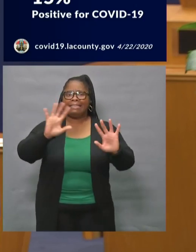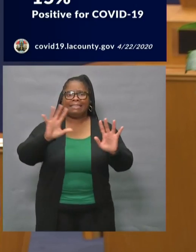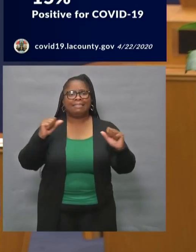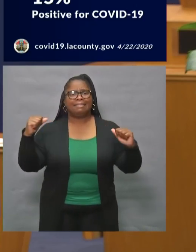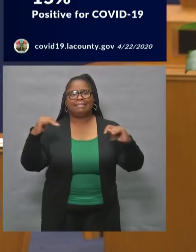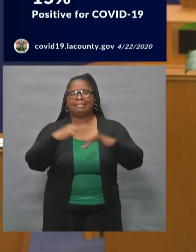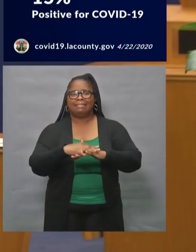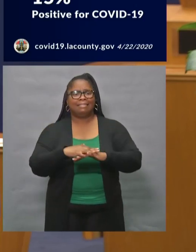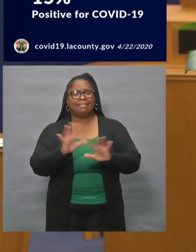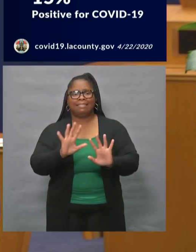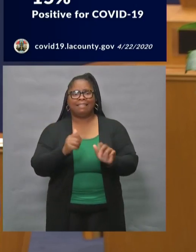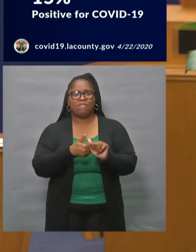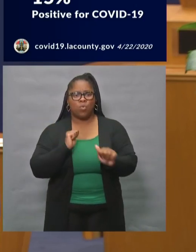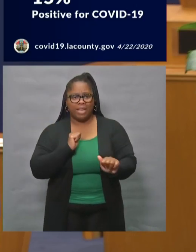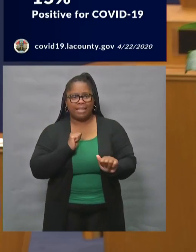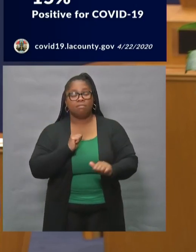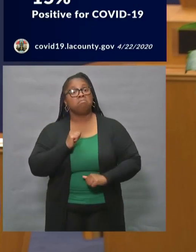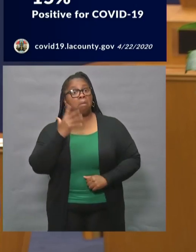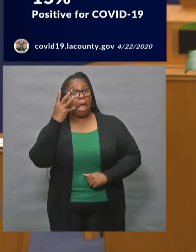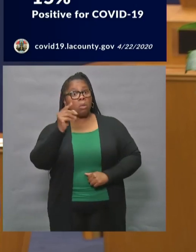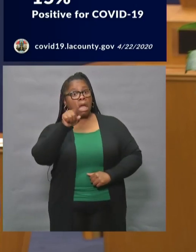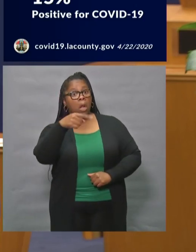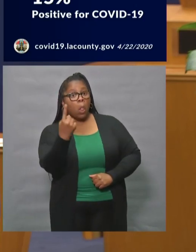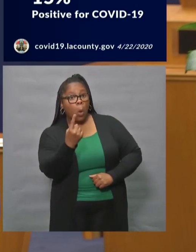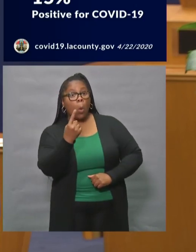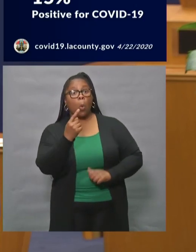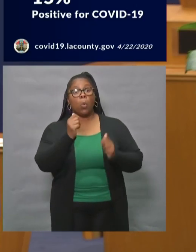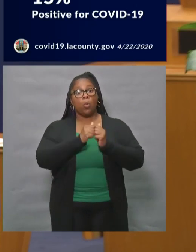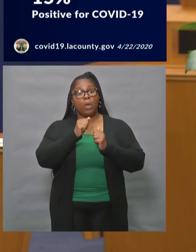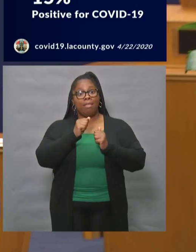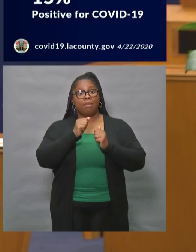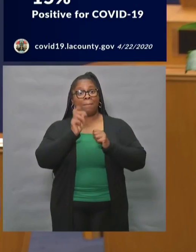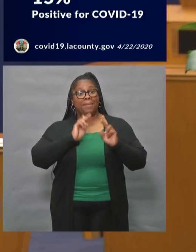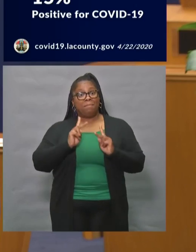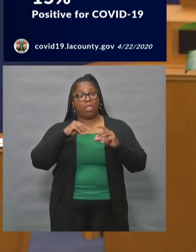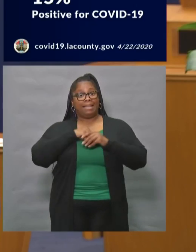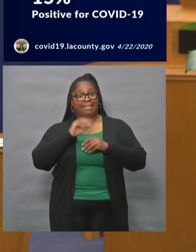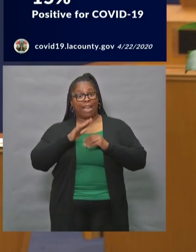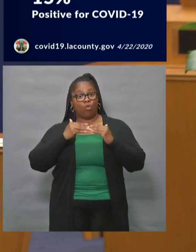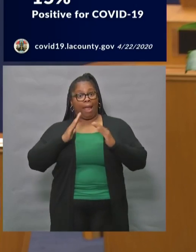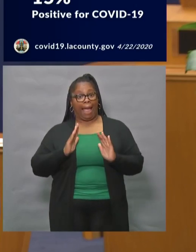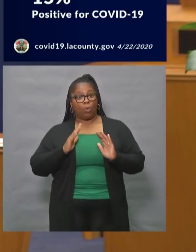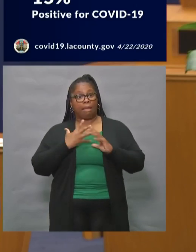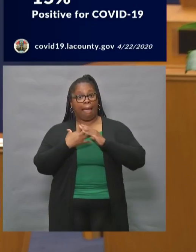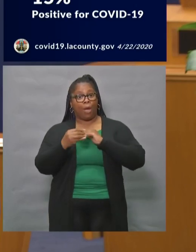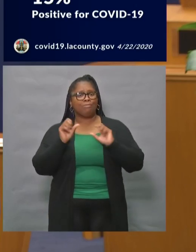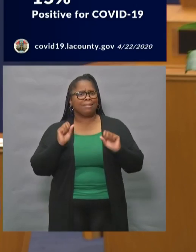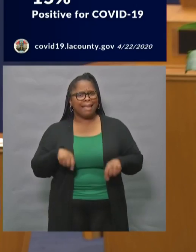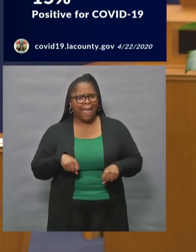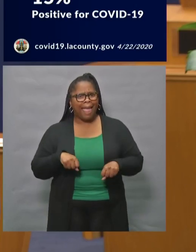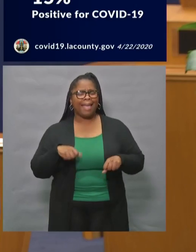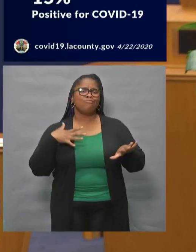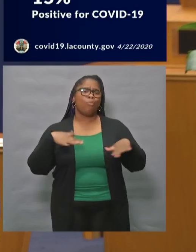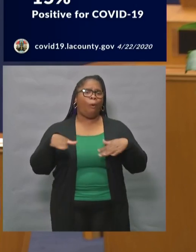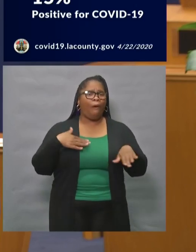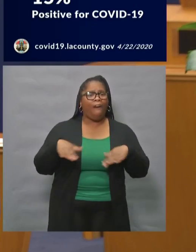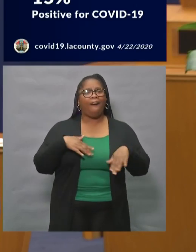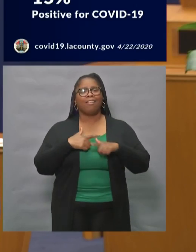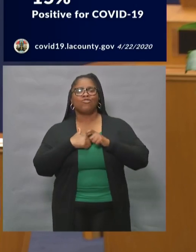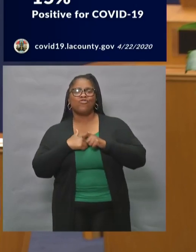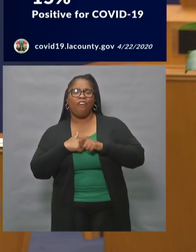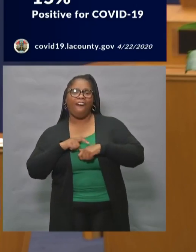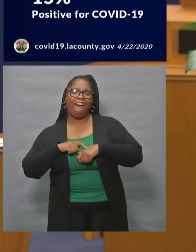the outdoors alone or with other members of your household. And this means please take a walk, go for a jog, or sit